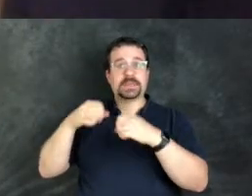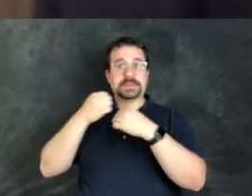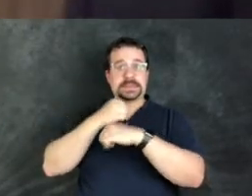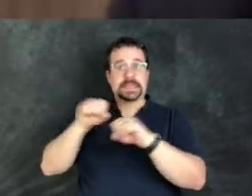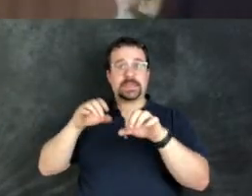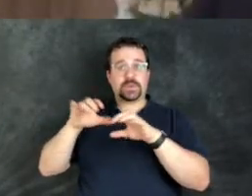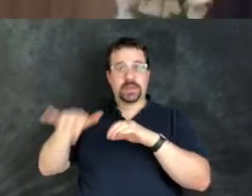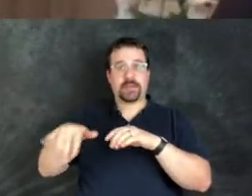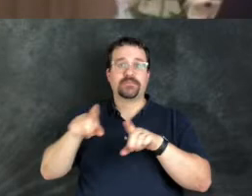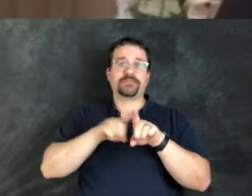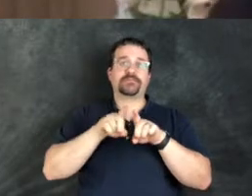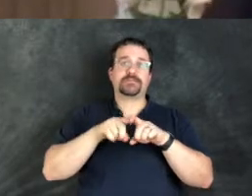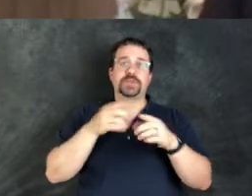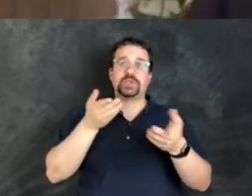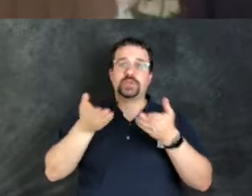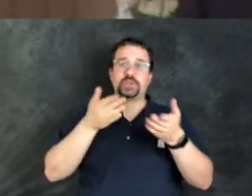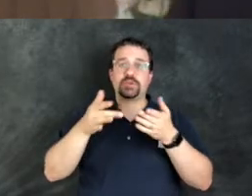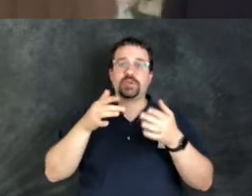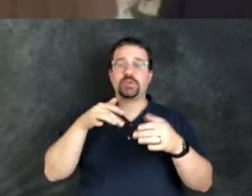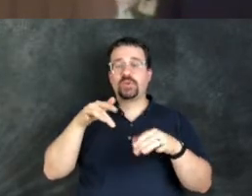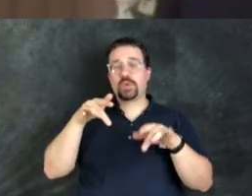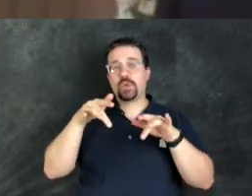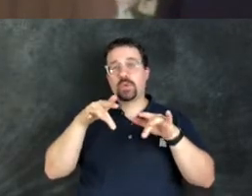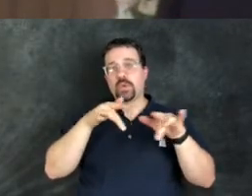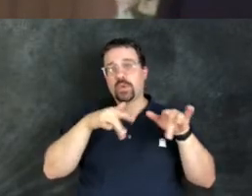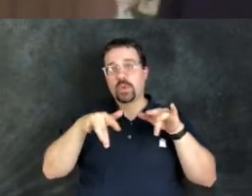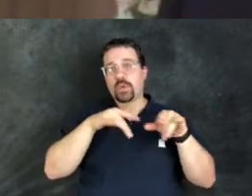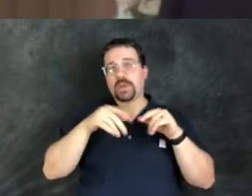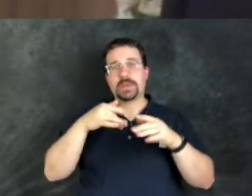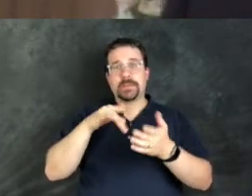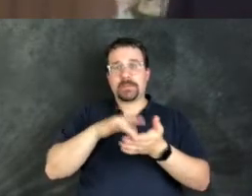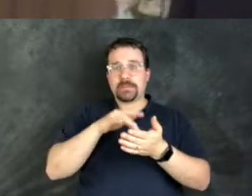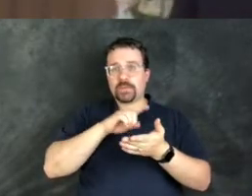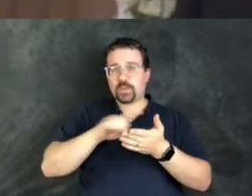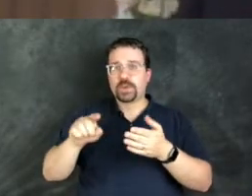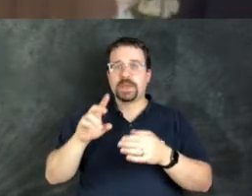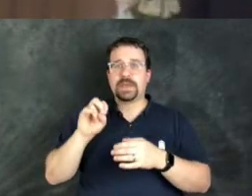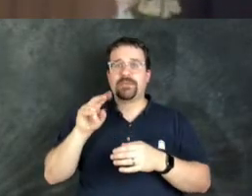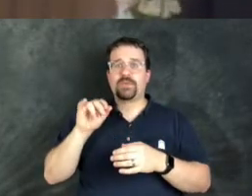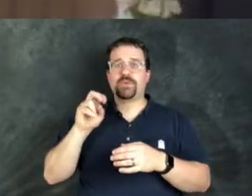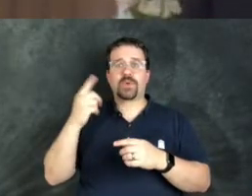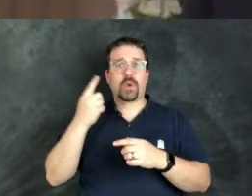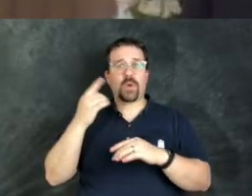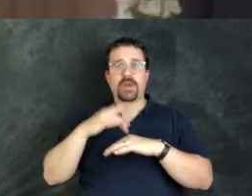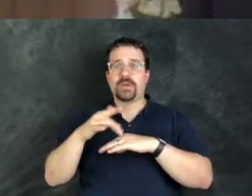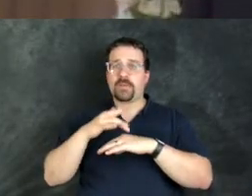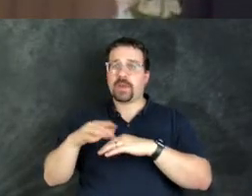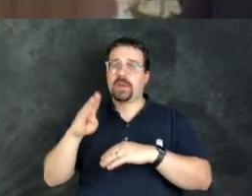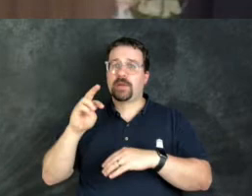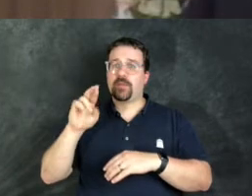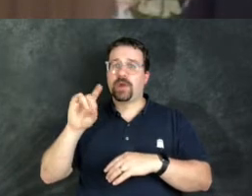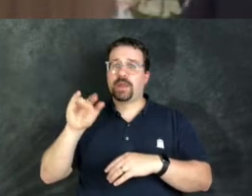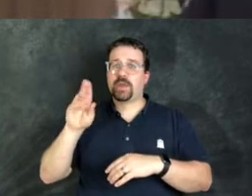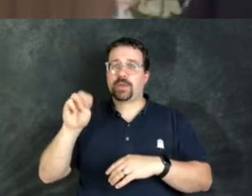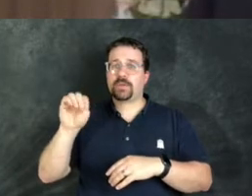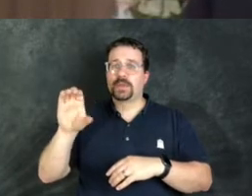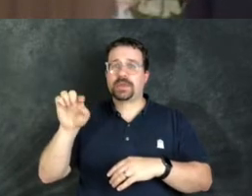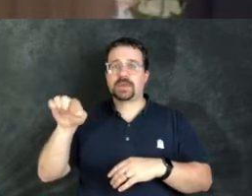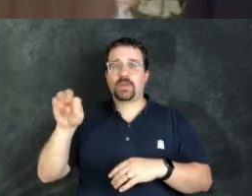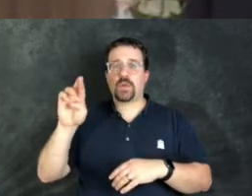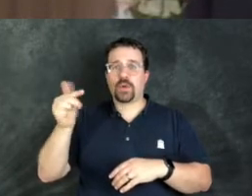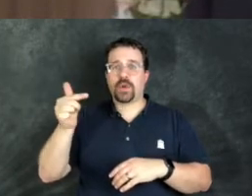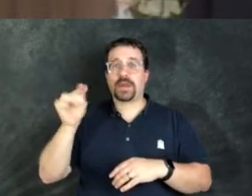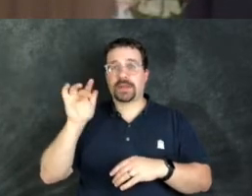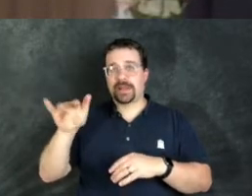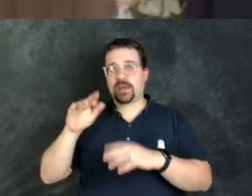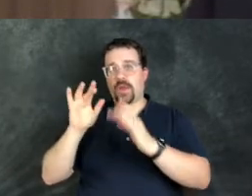so. Also, the service recordings and our midweek week devotionals are always available on our website at bradleyumc.org